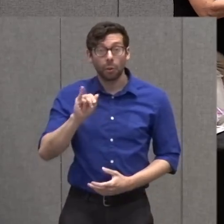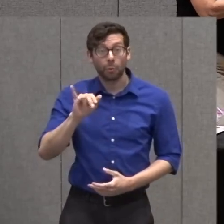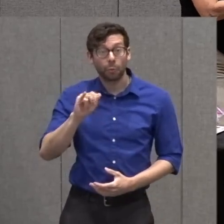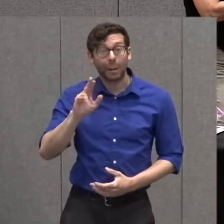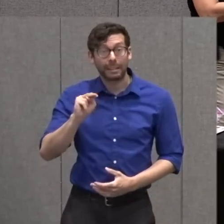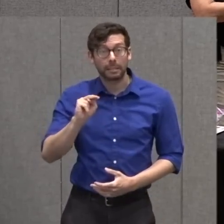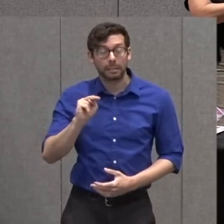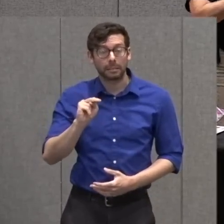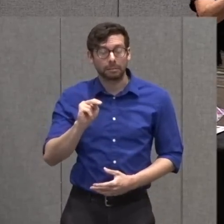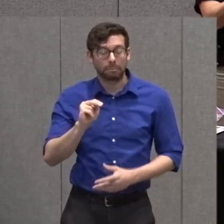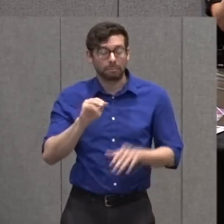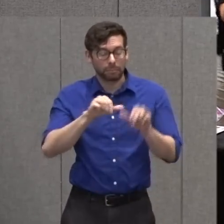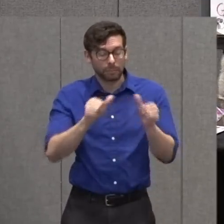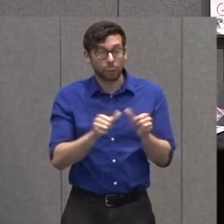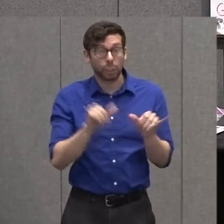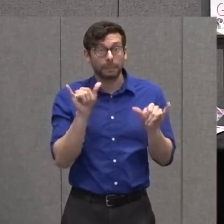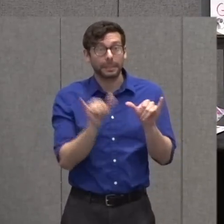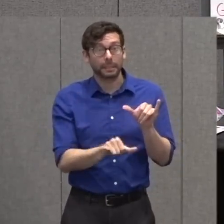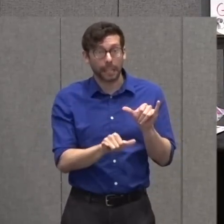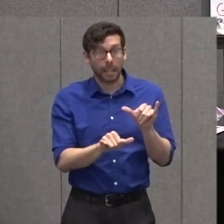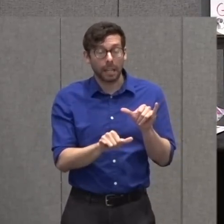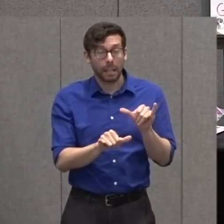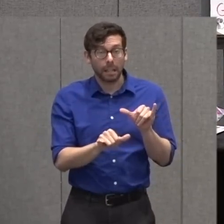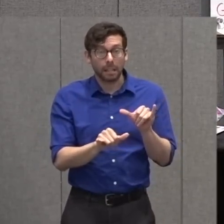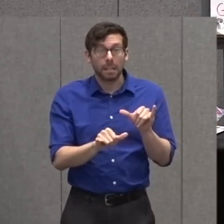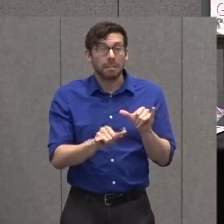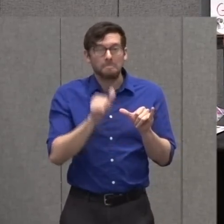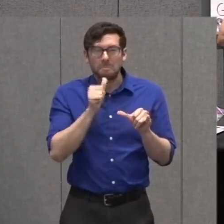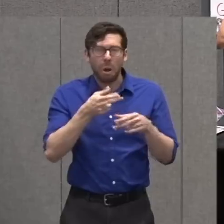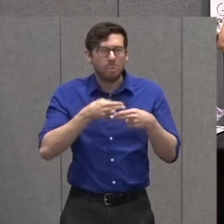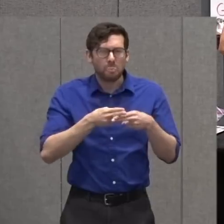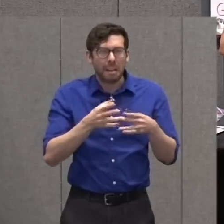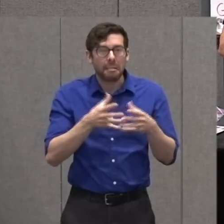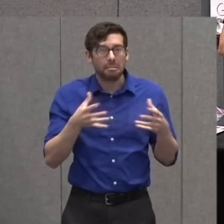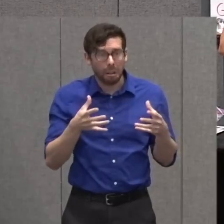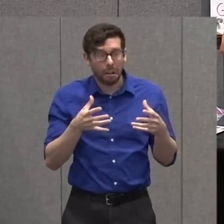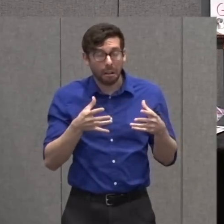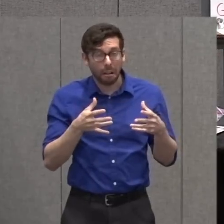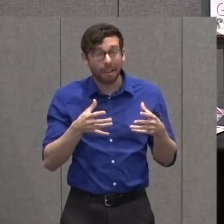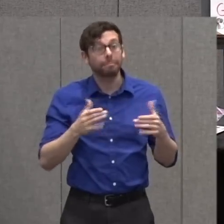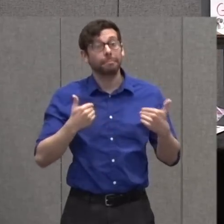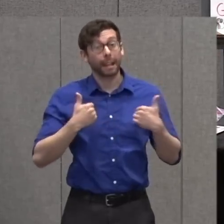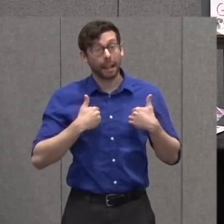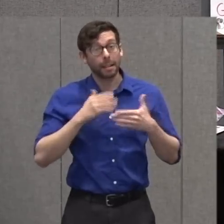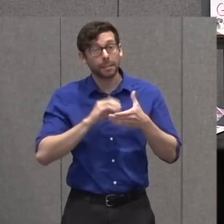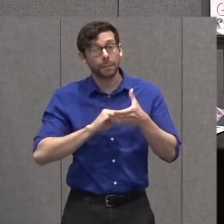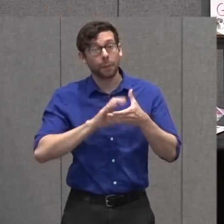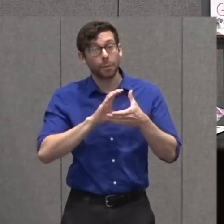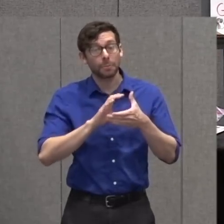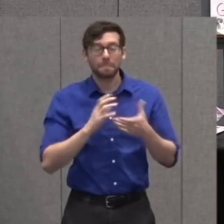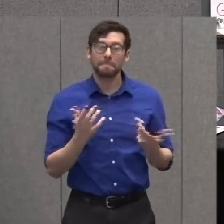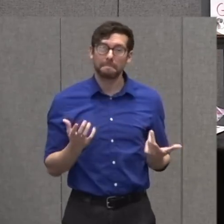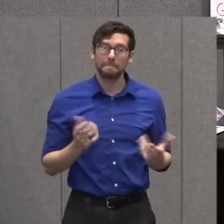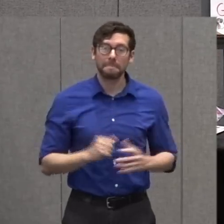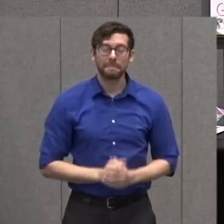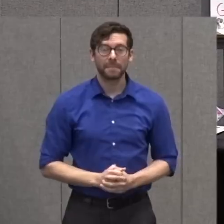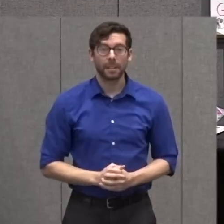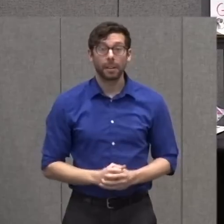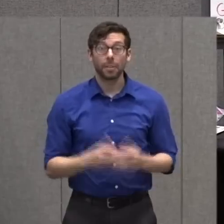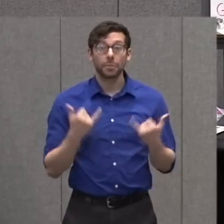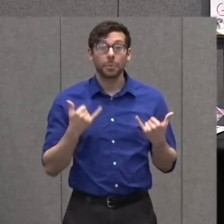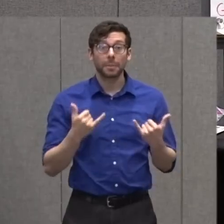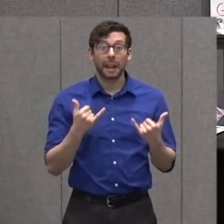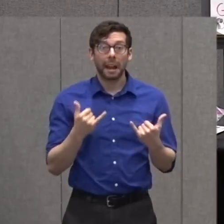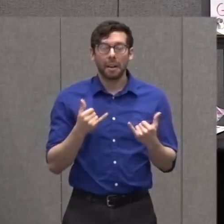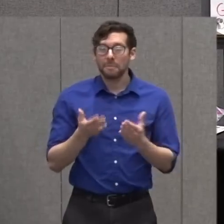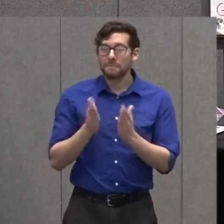would. And it has a volume. Okay, so I'm going to ask Miss Mays Okay. to go over I'm going to